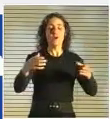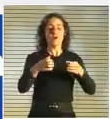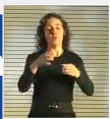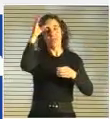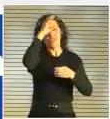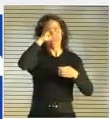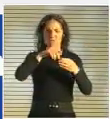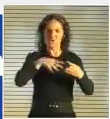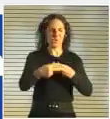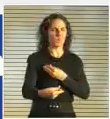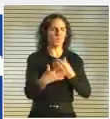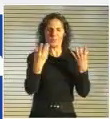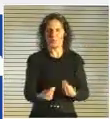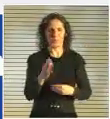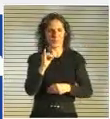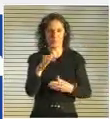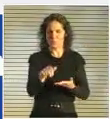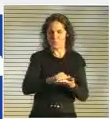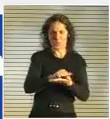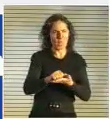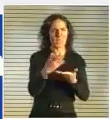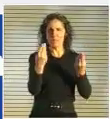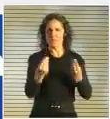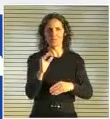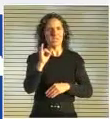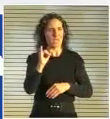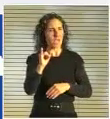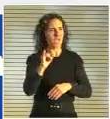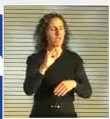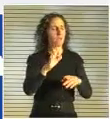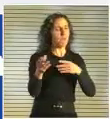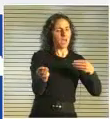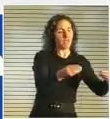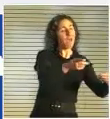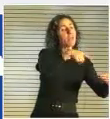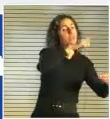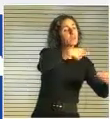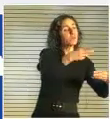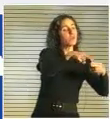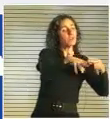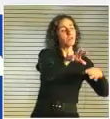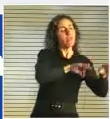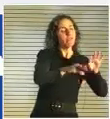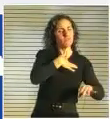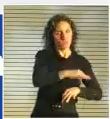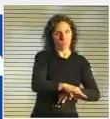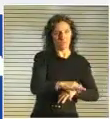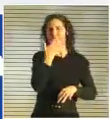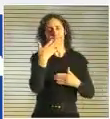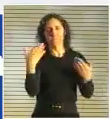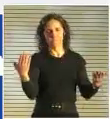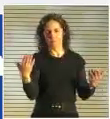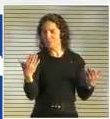making. This is an example from the Ocean Panel. 15 of the world's leaders are engaged there. Ocean nations, it's